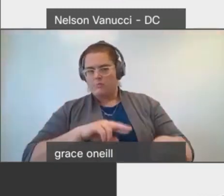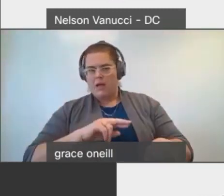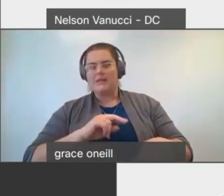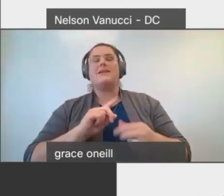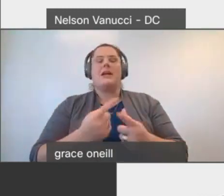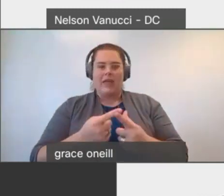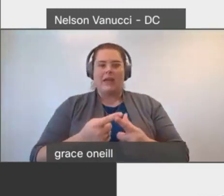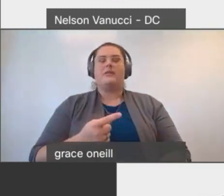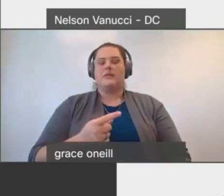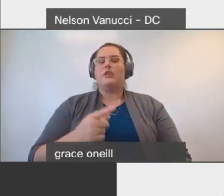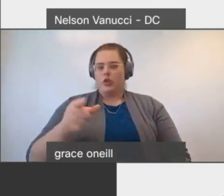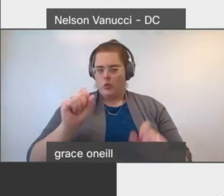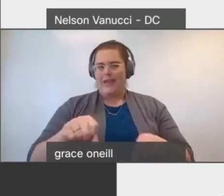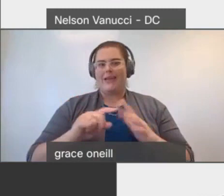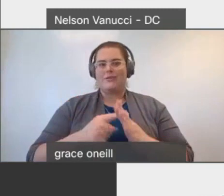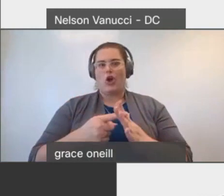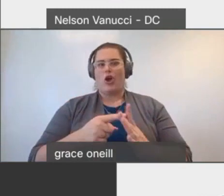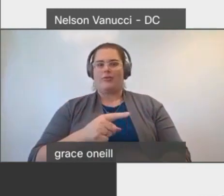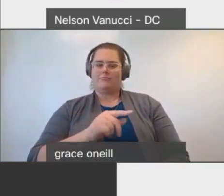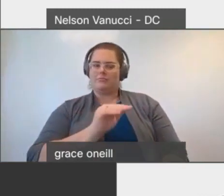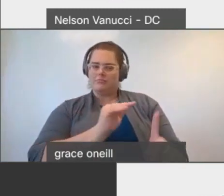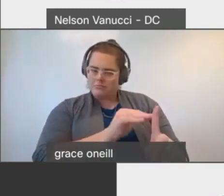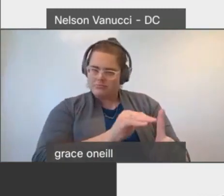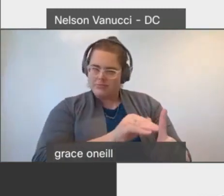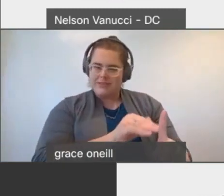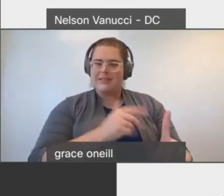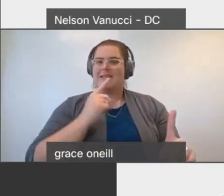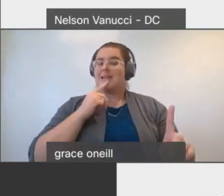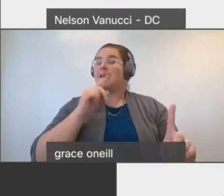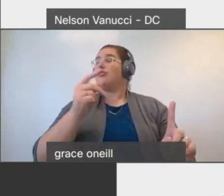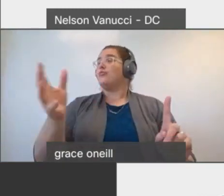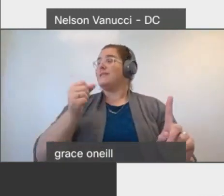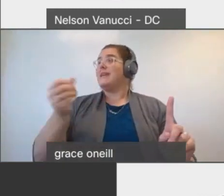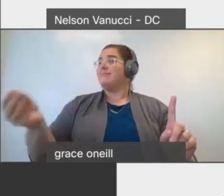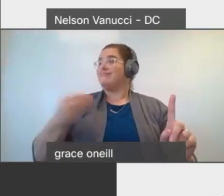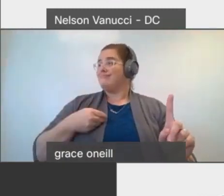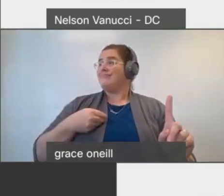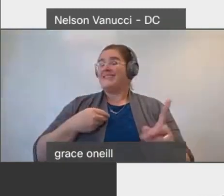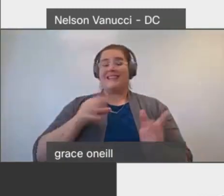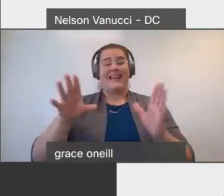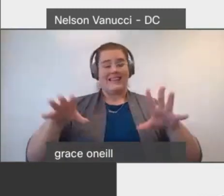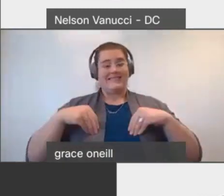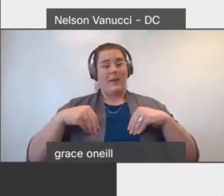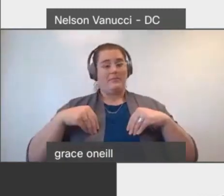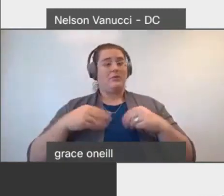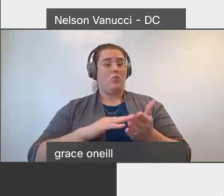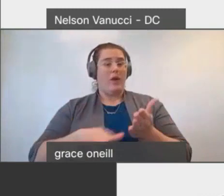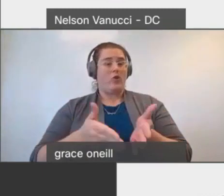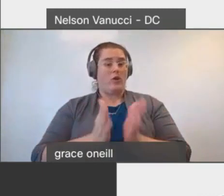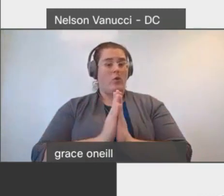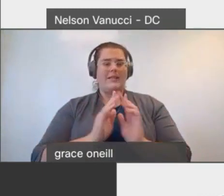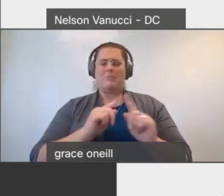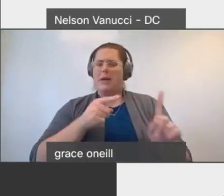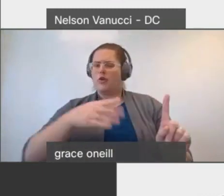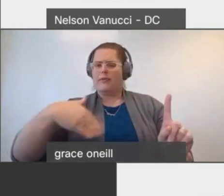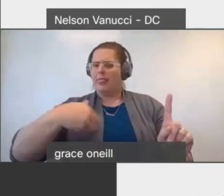everyone else has given me their acceptance of their waiver request and I've seen nothing from you. Unfortunately, though, like I said,